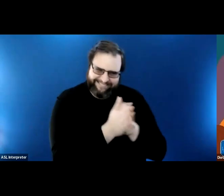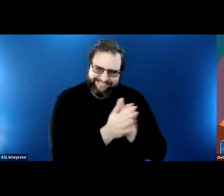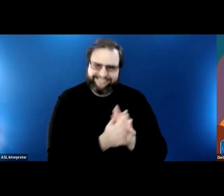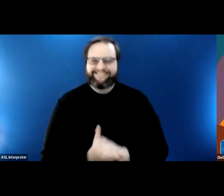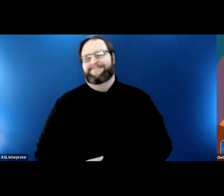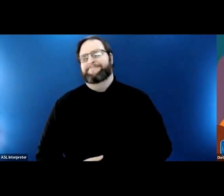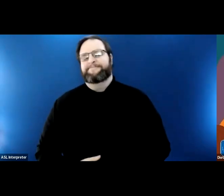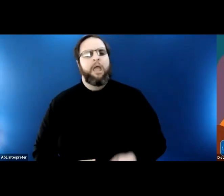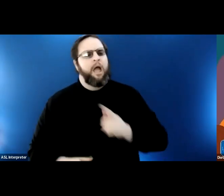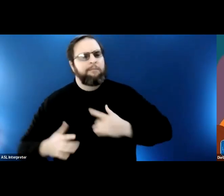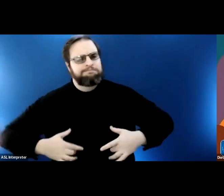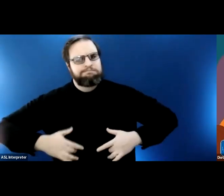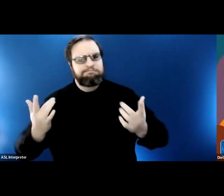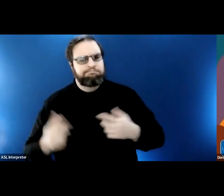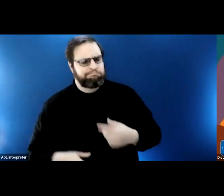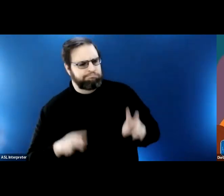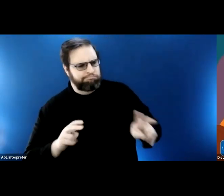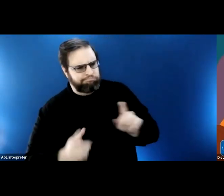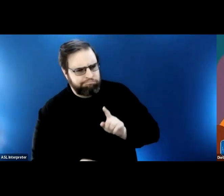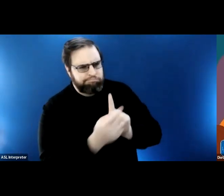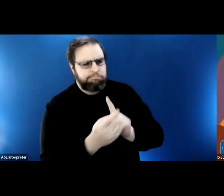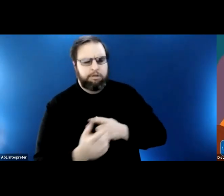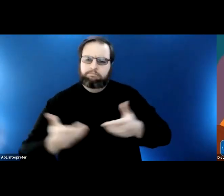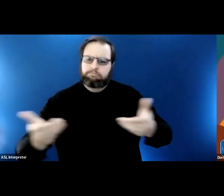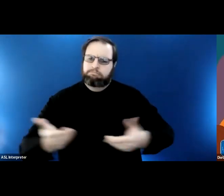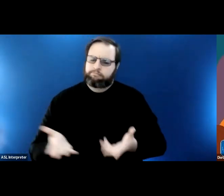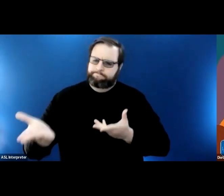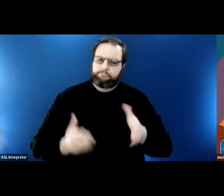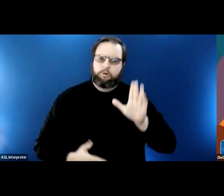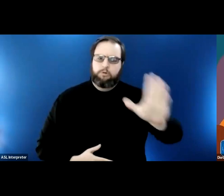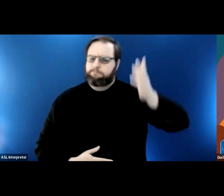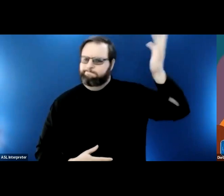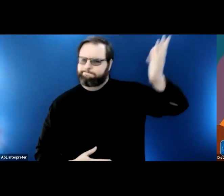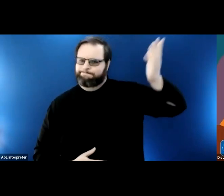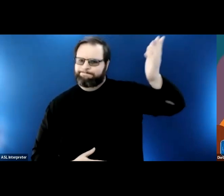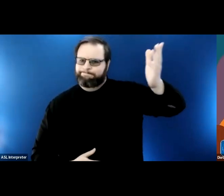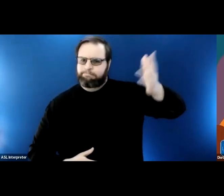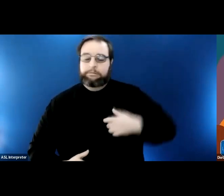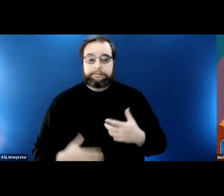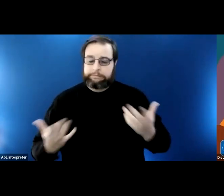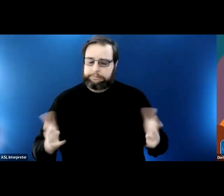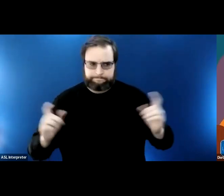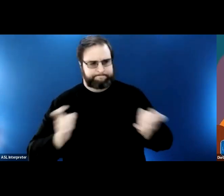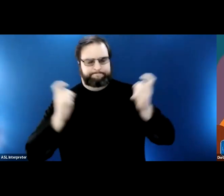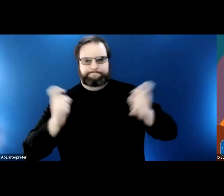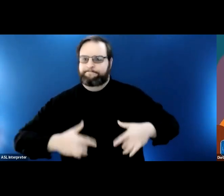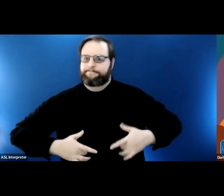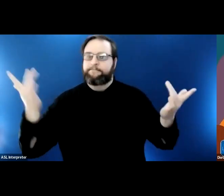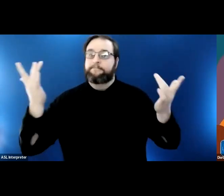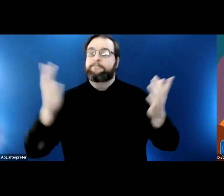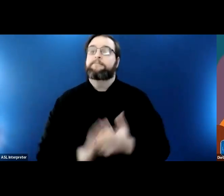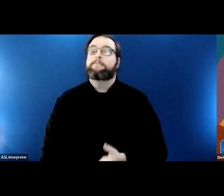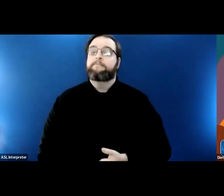I am really delighted to greet you and honored to serve as your keynote speaker for this inaugural event. In addition